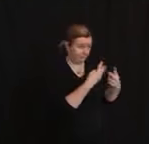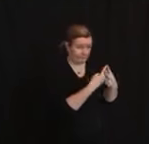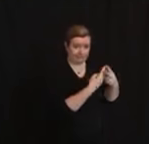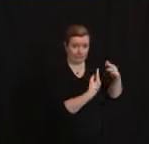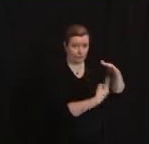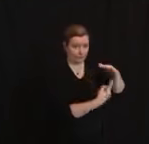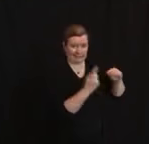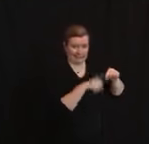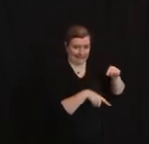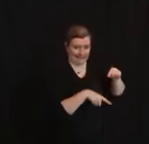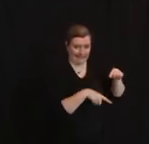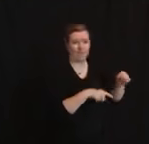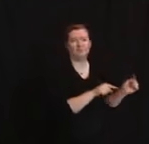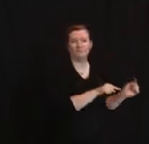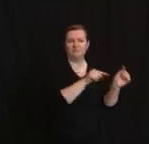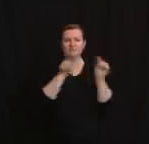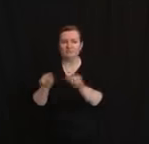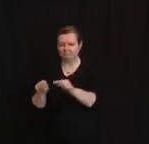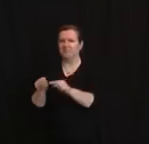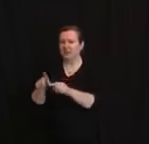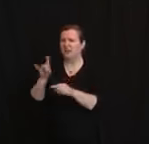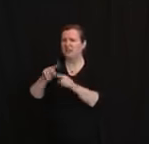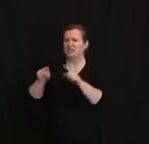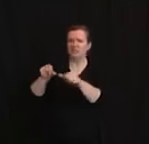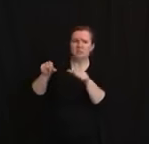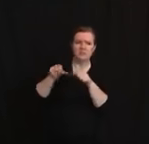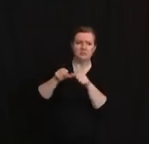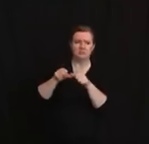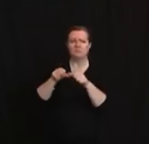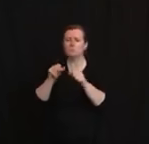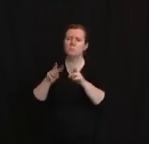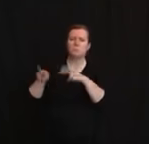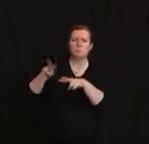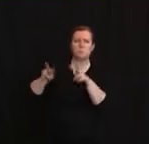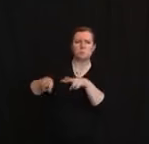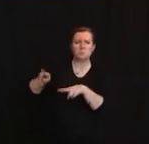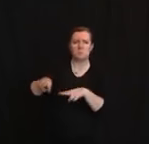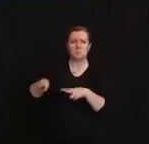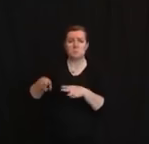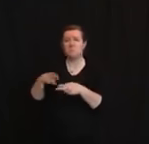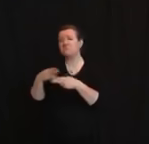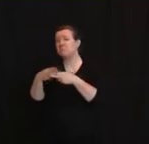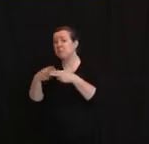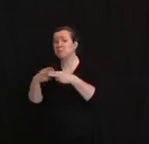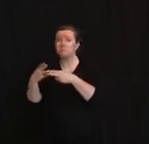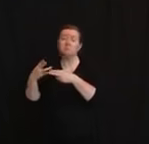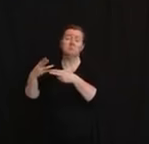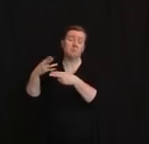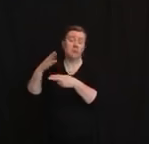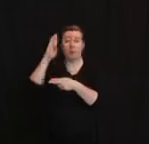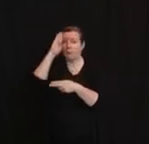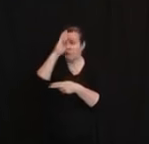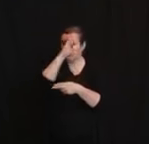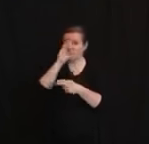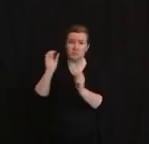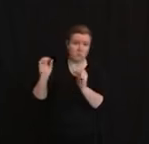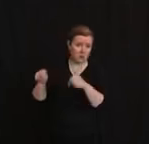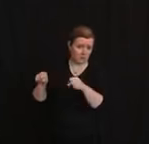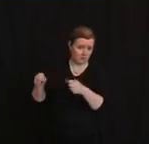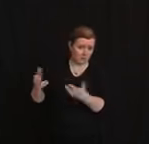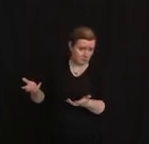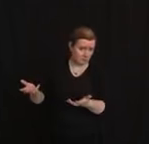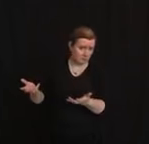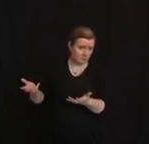at the field stations as well as potential areas where those individuals